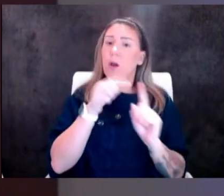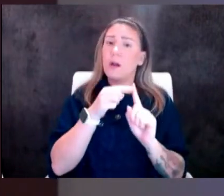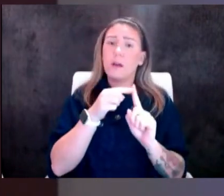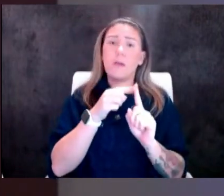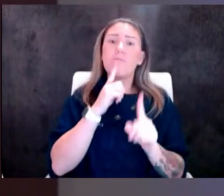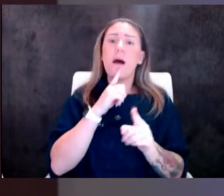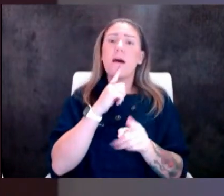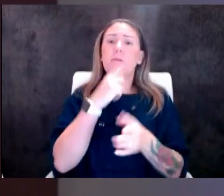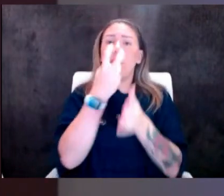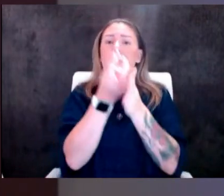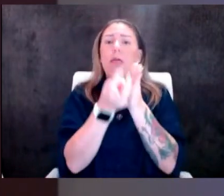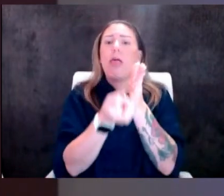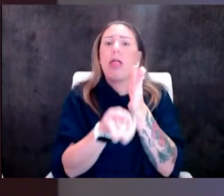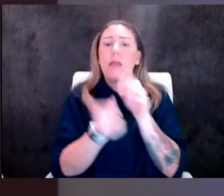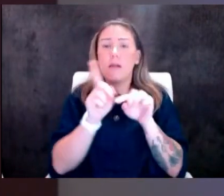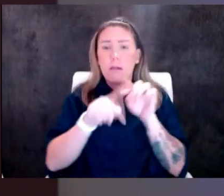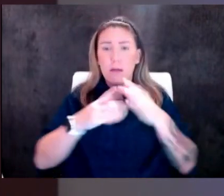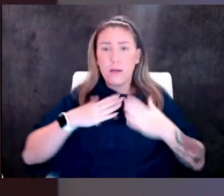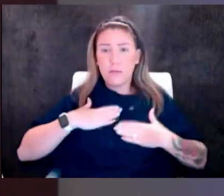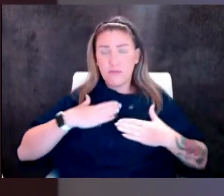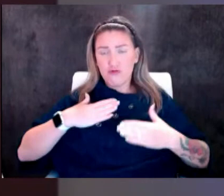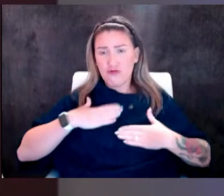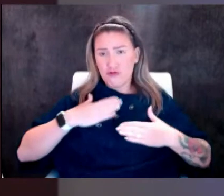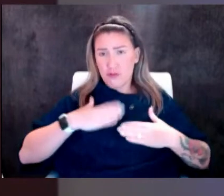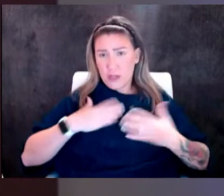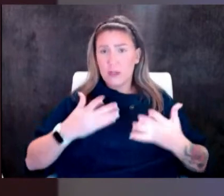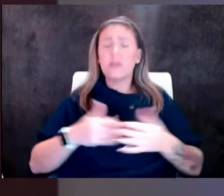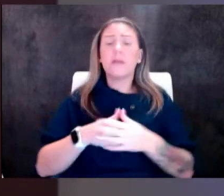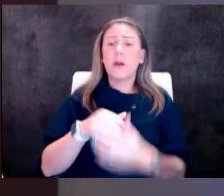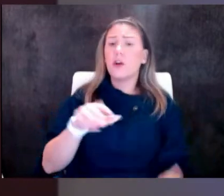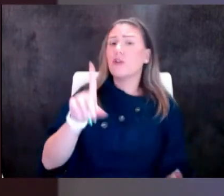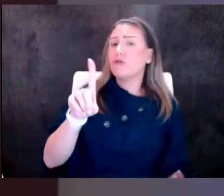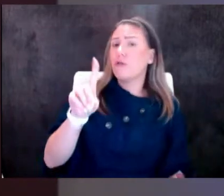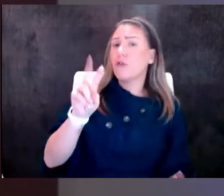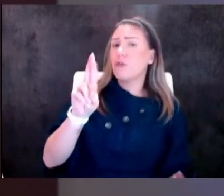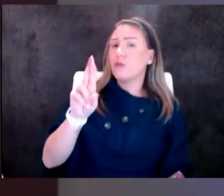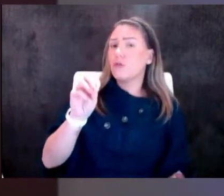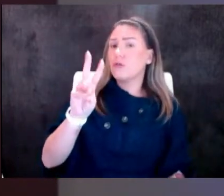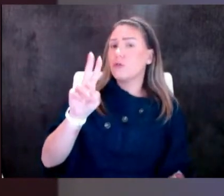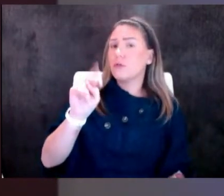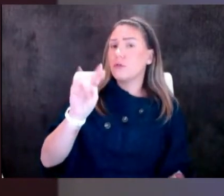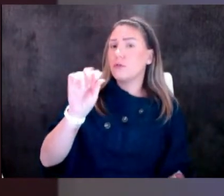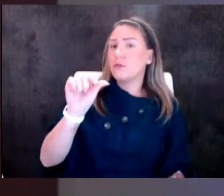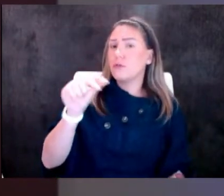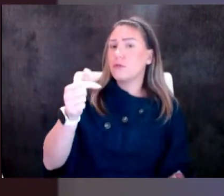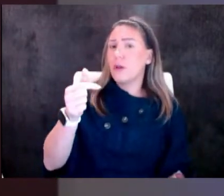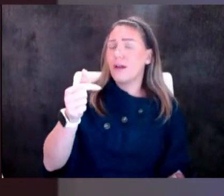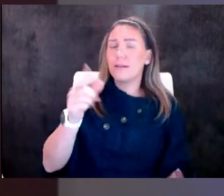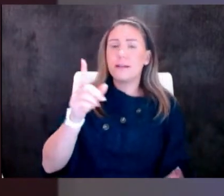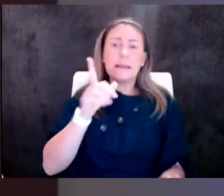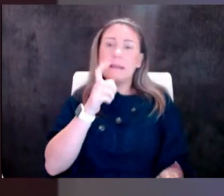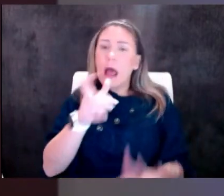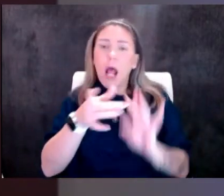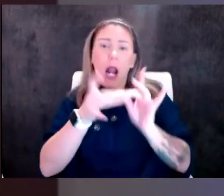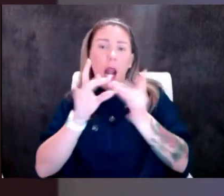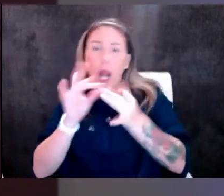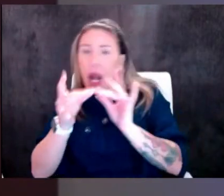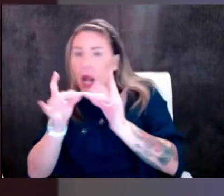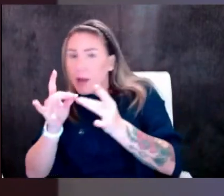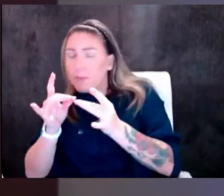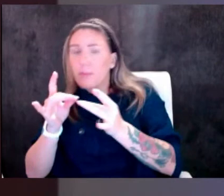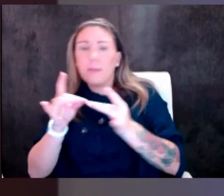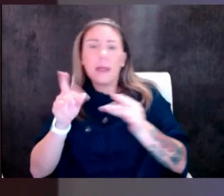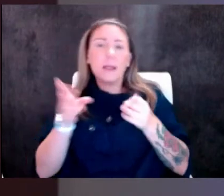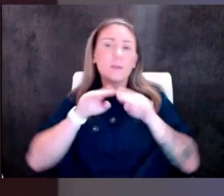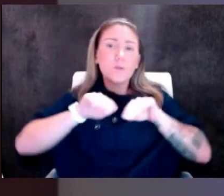our area, and I think it's really important that kids, they don't have to be Olympic swimmers, but they have to know how to get to the side of the pool. And that's the kind of thing